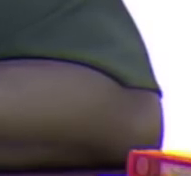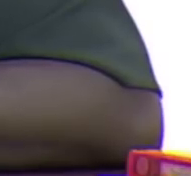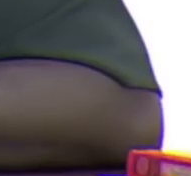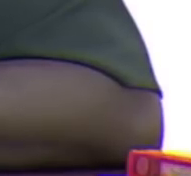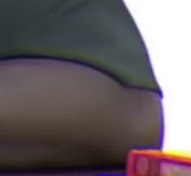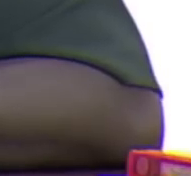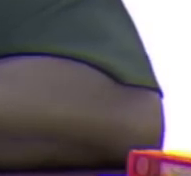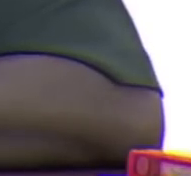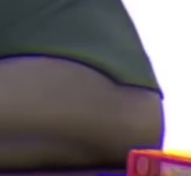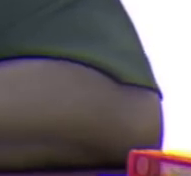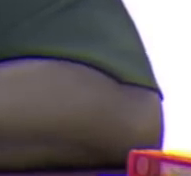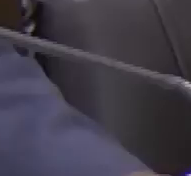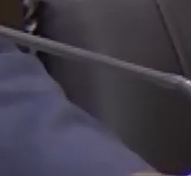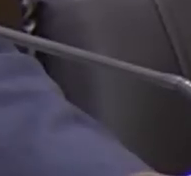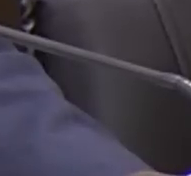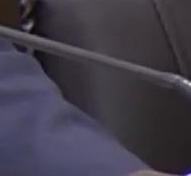Sandhurst.